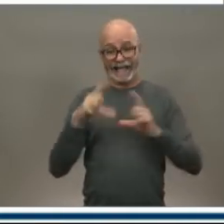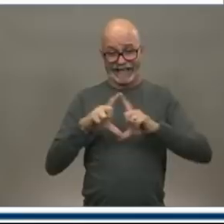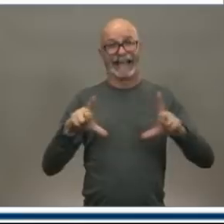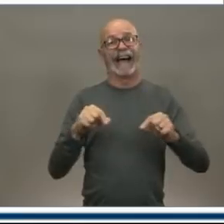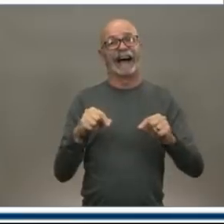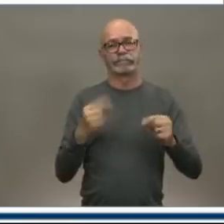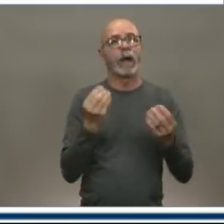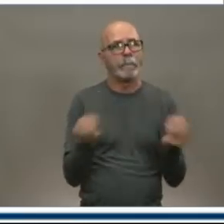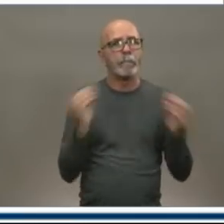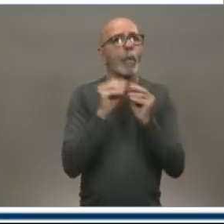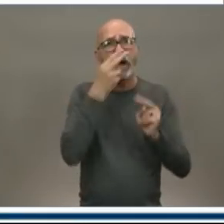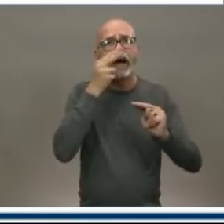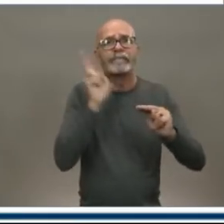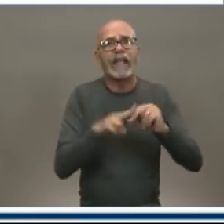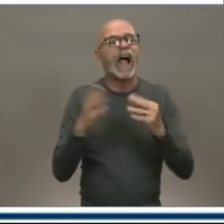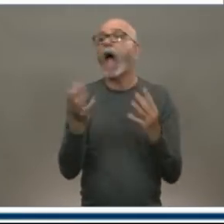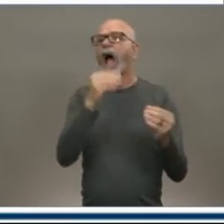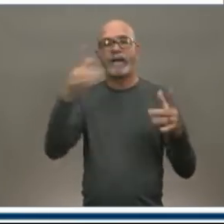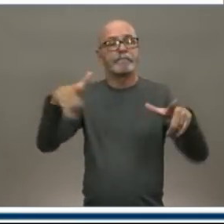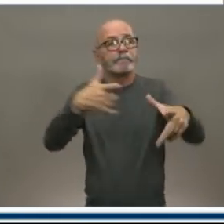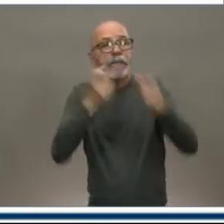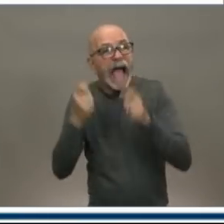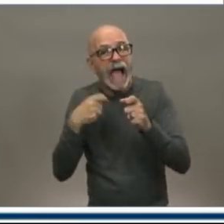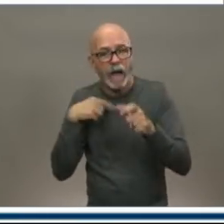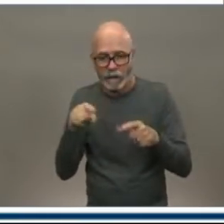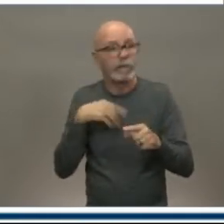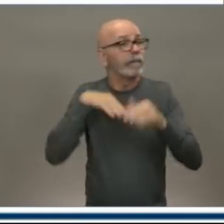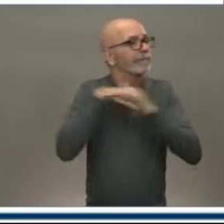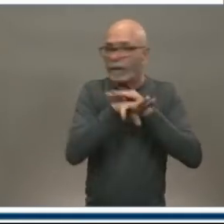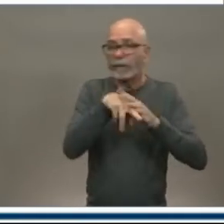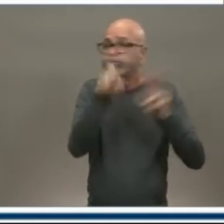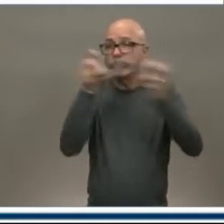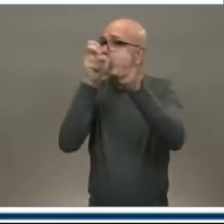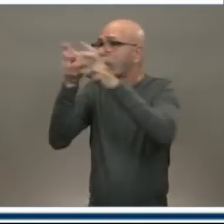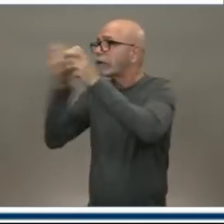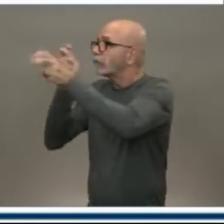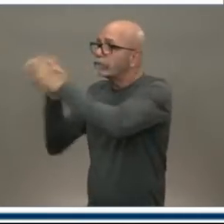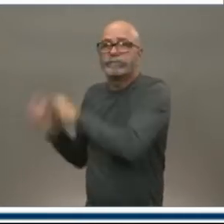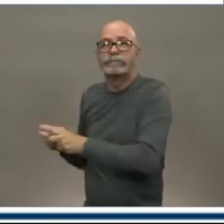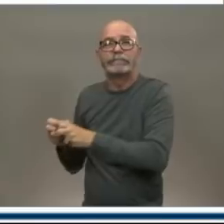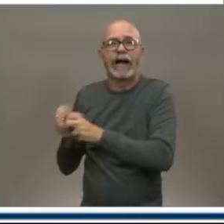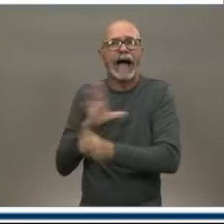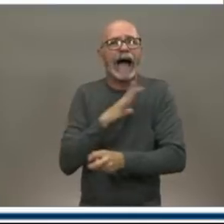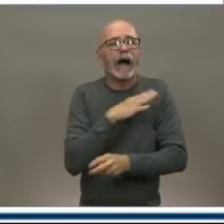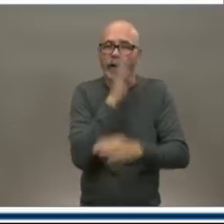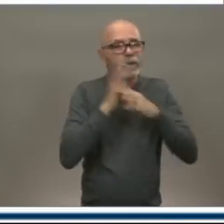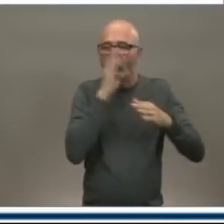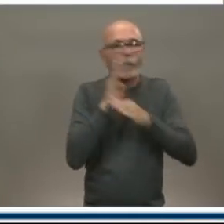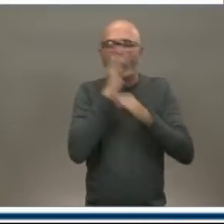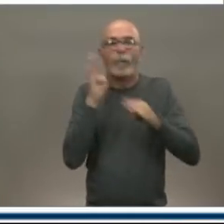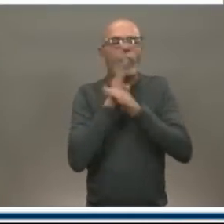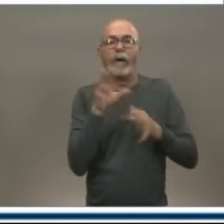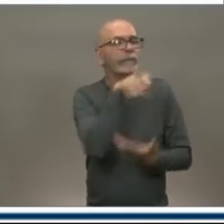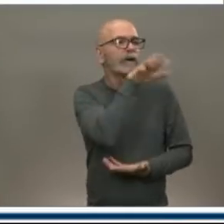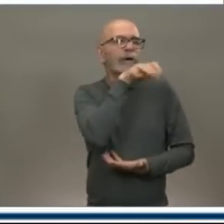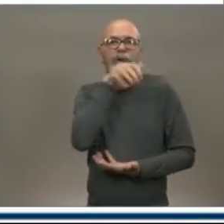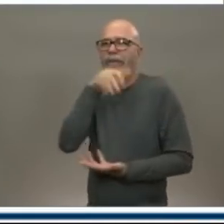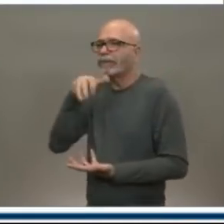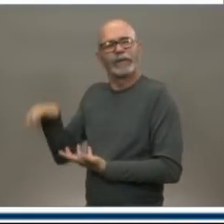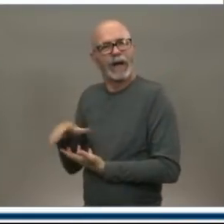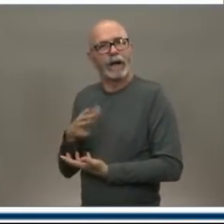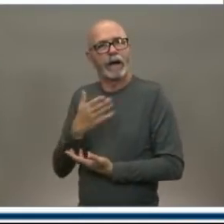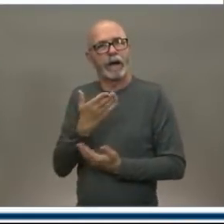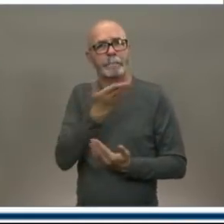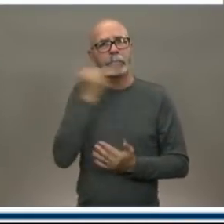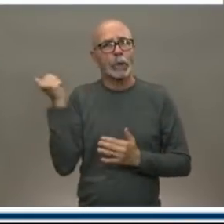more houses. So we after a long year with COVID, I think there was a lot of pent-up excitement around kids, and it